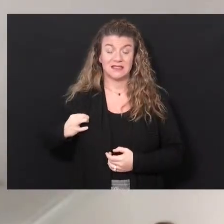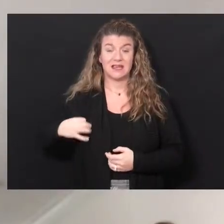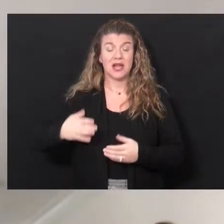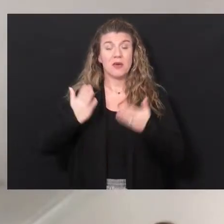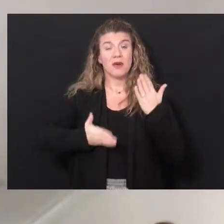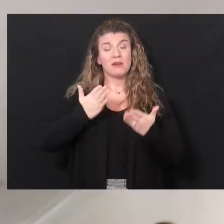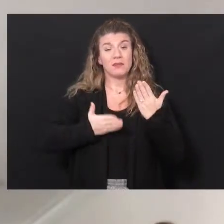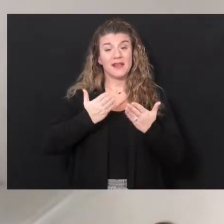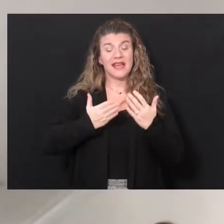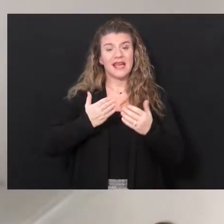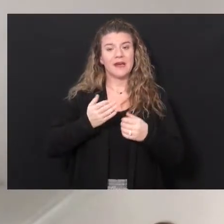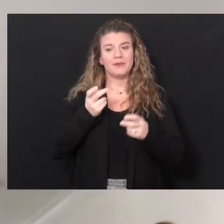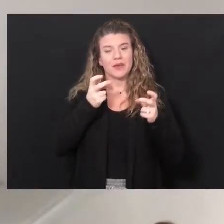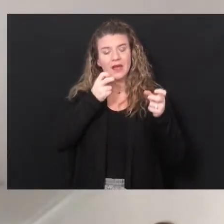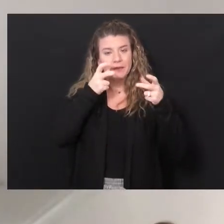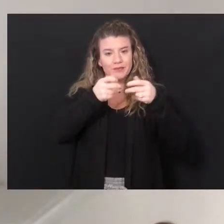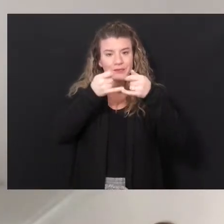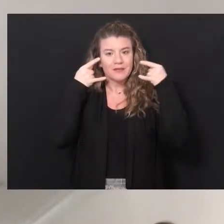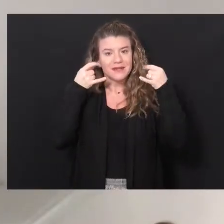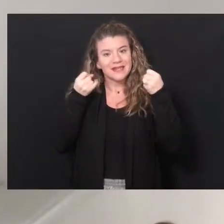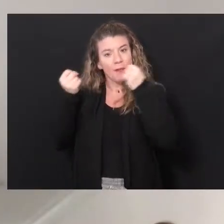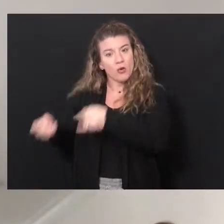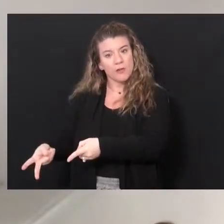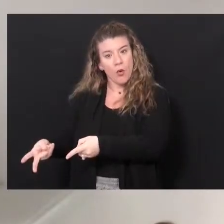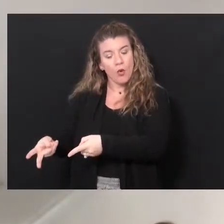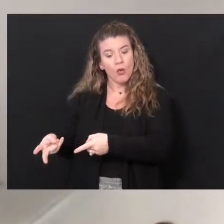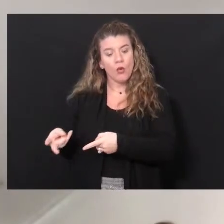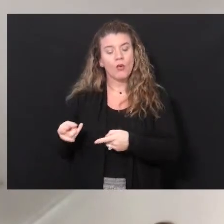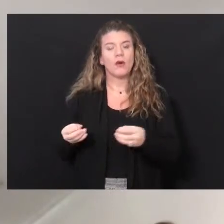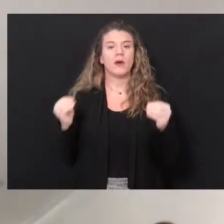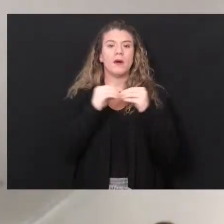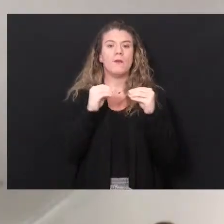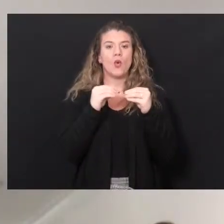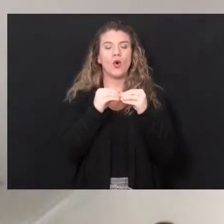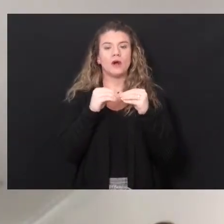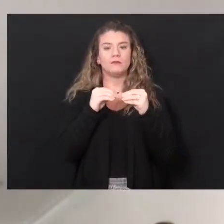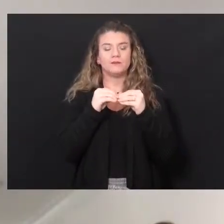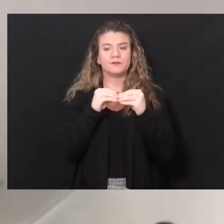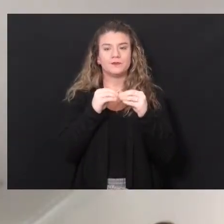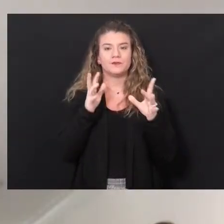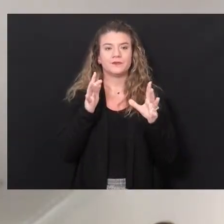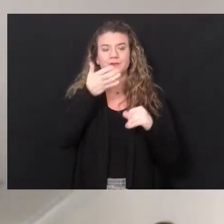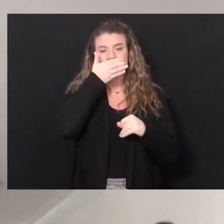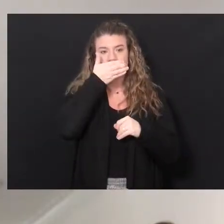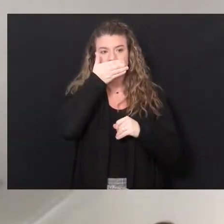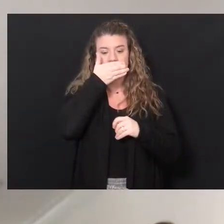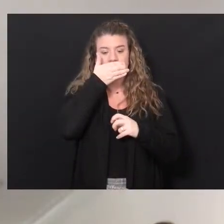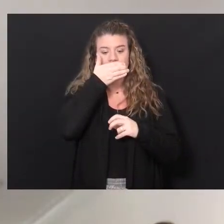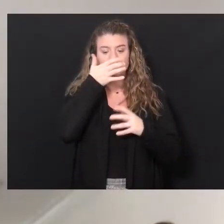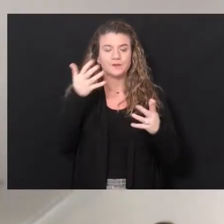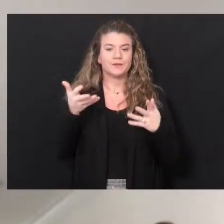a disposable mask or a more